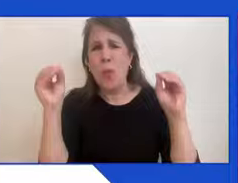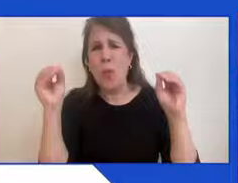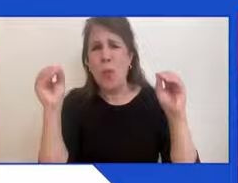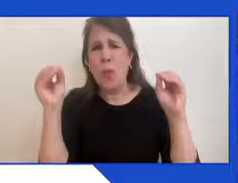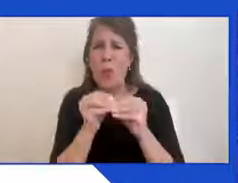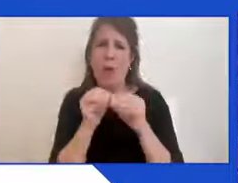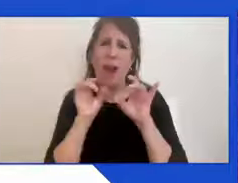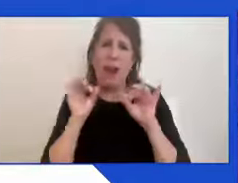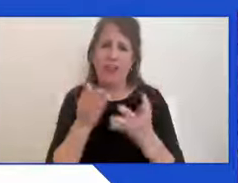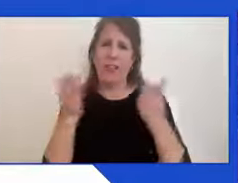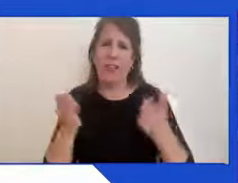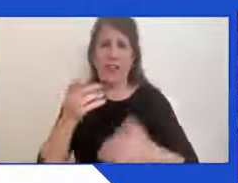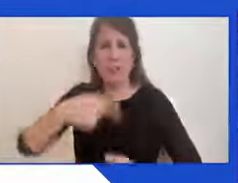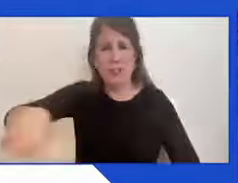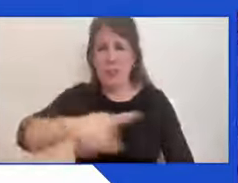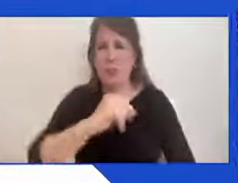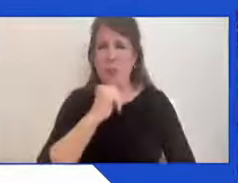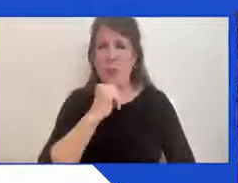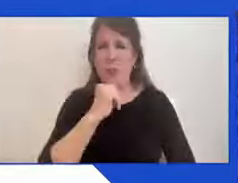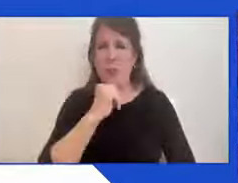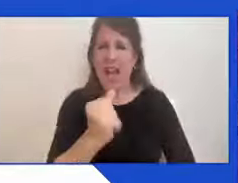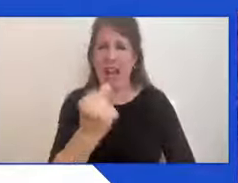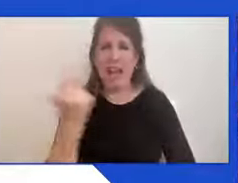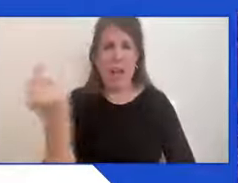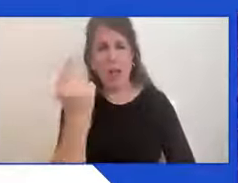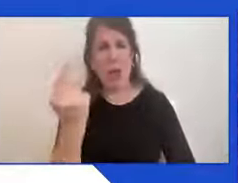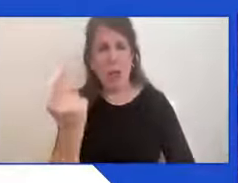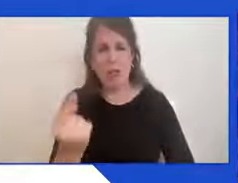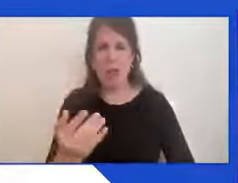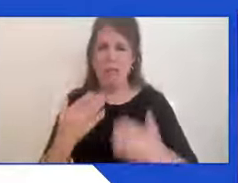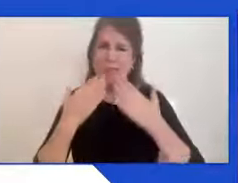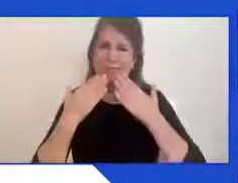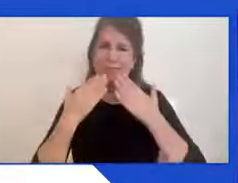alone. Thank you very much.